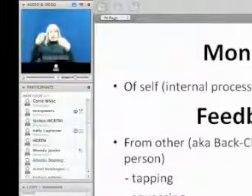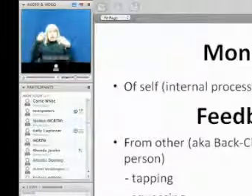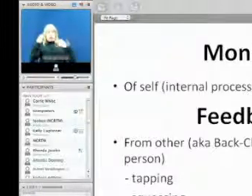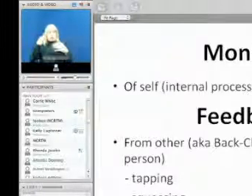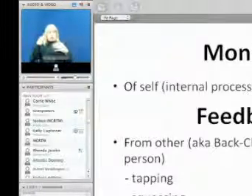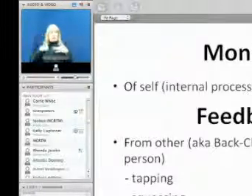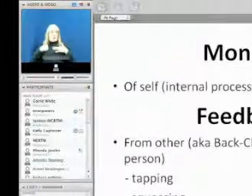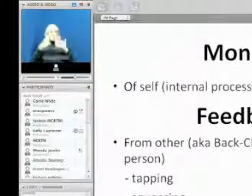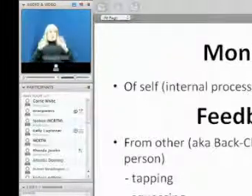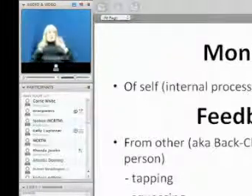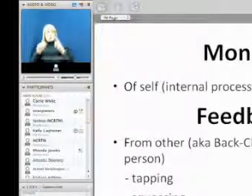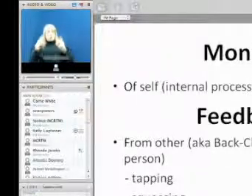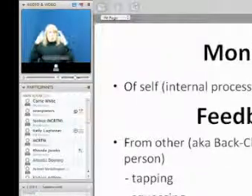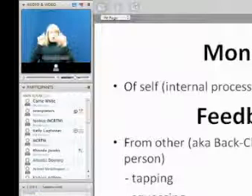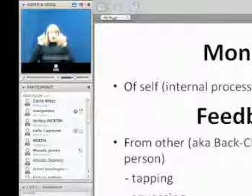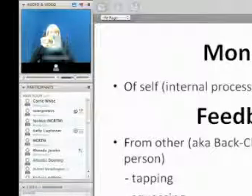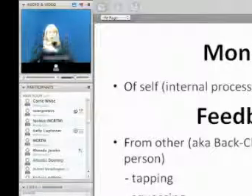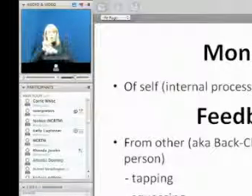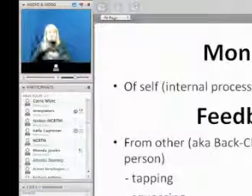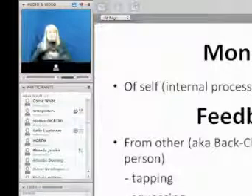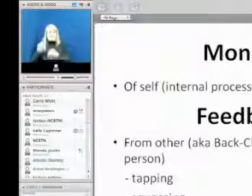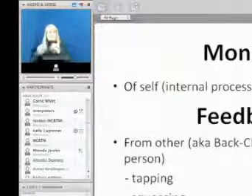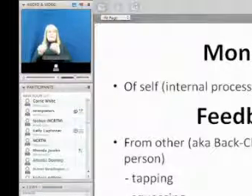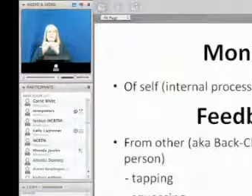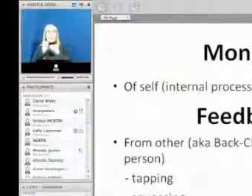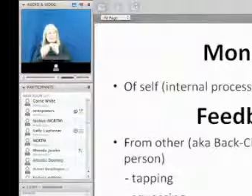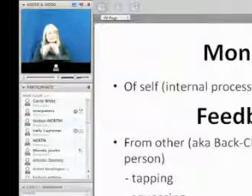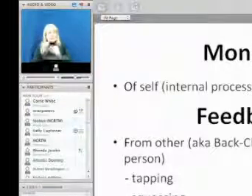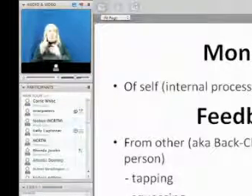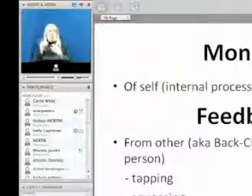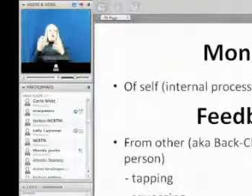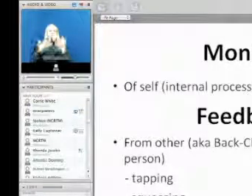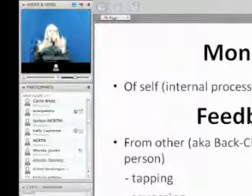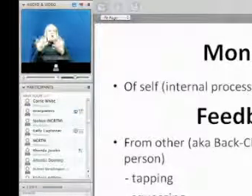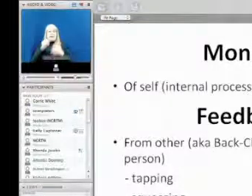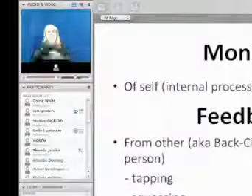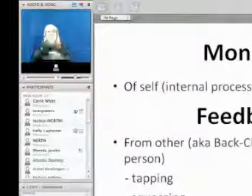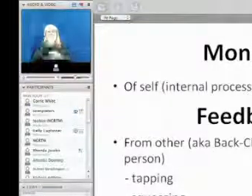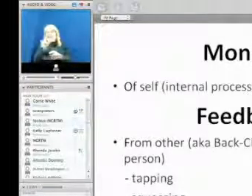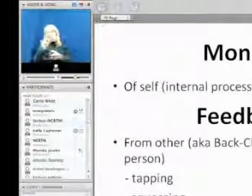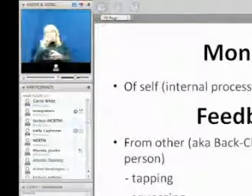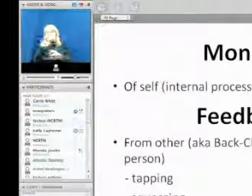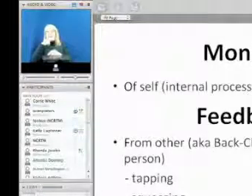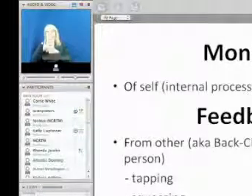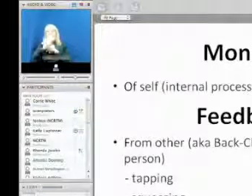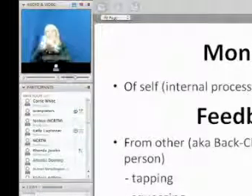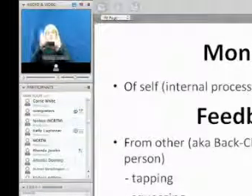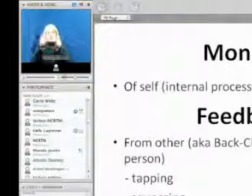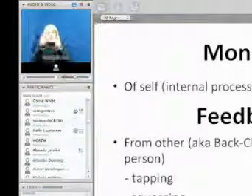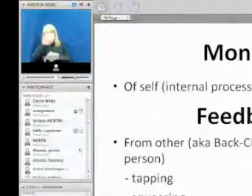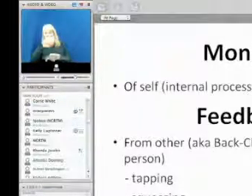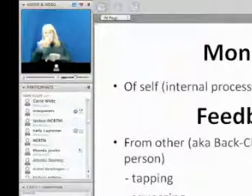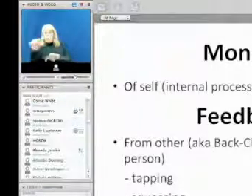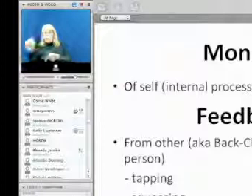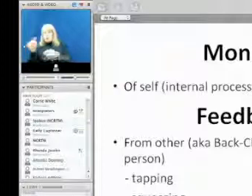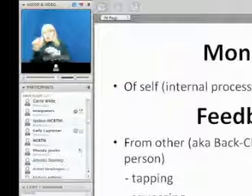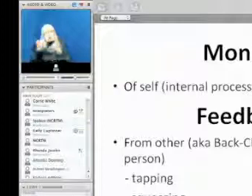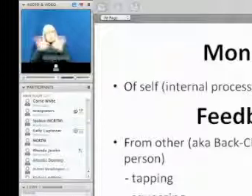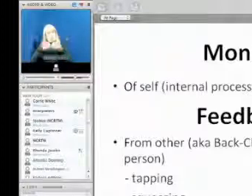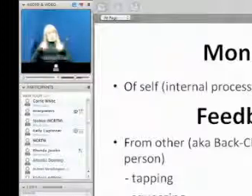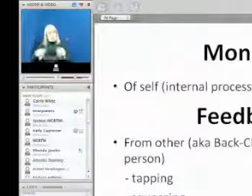working or what might need repair and which particular box might need more attention at any given moment. And then finally